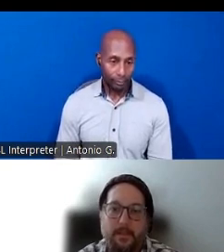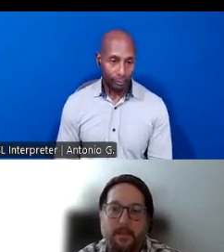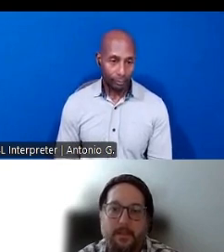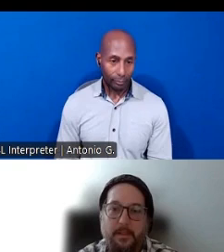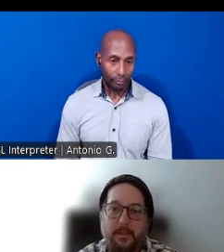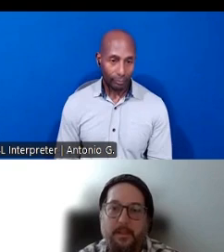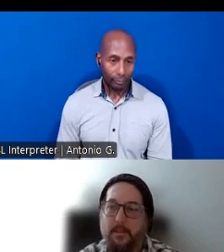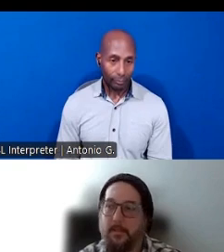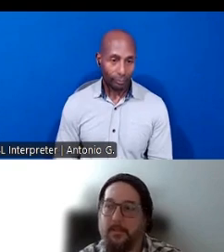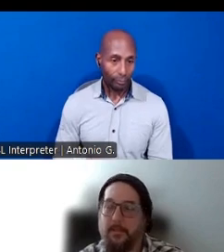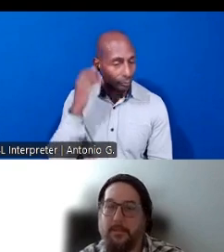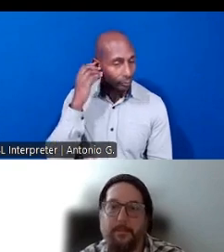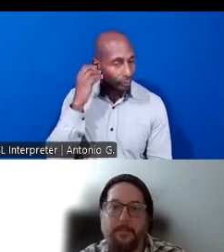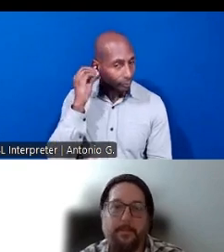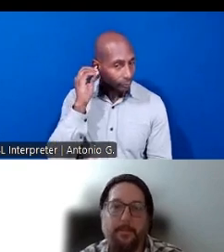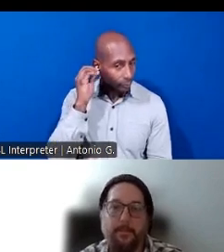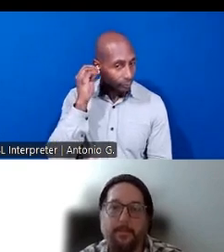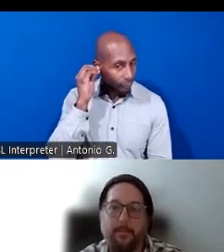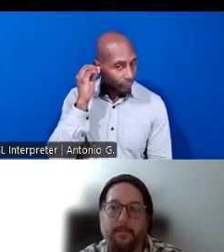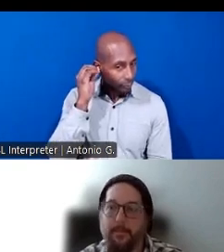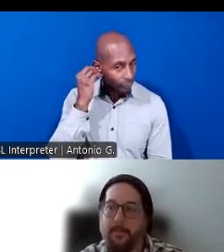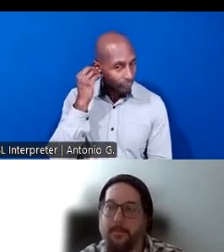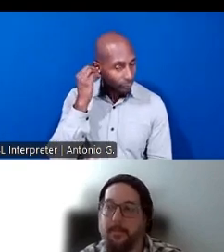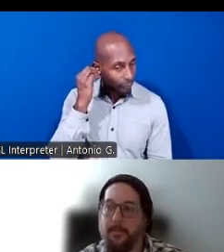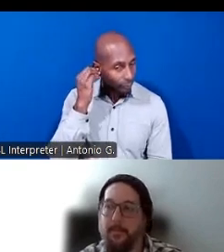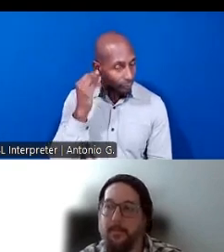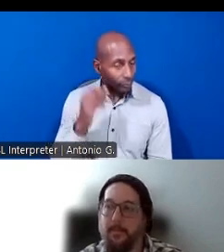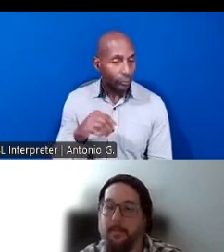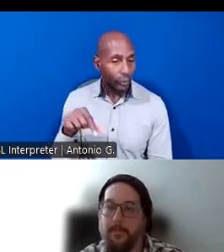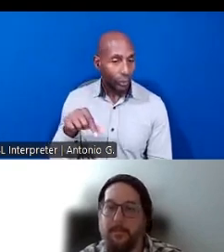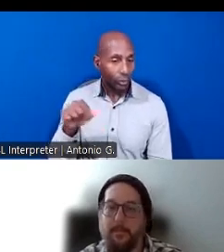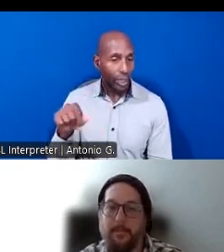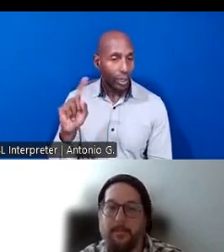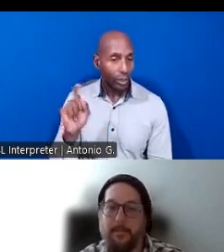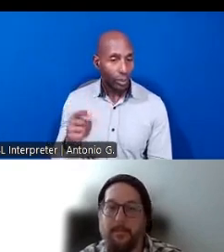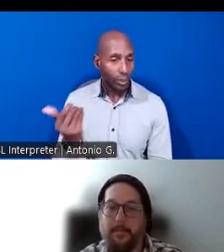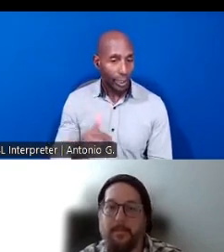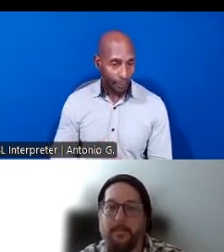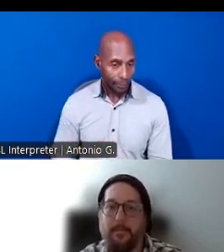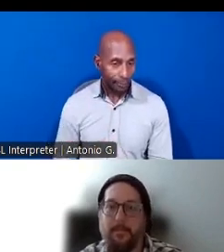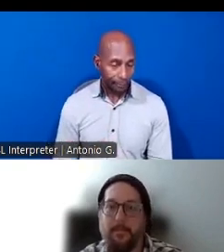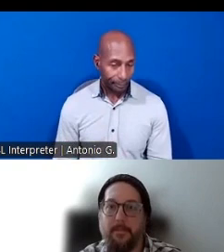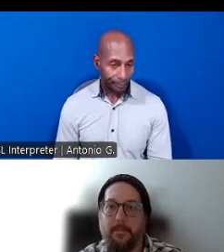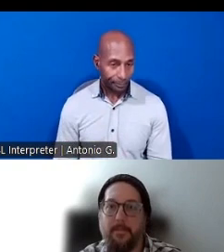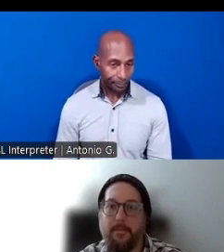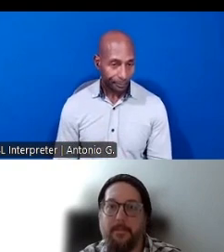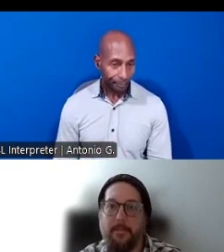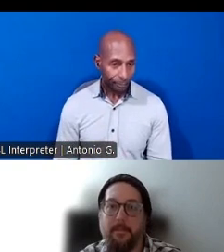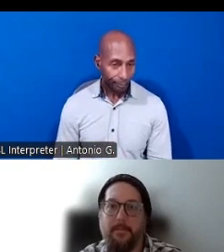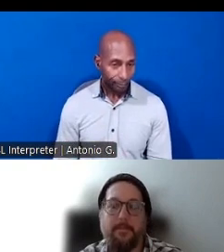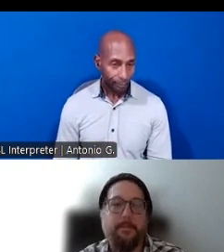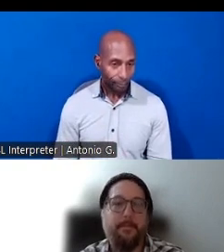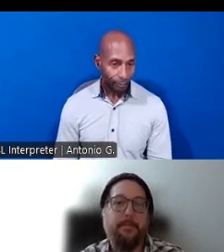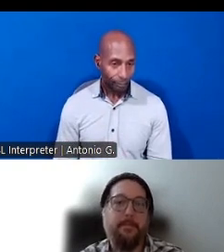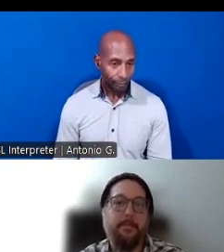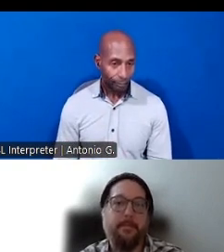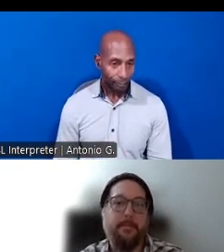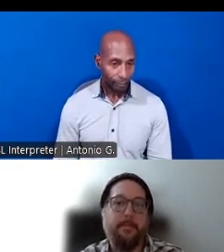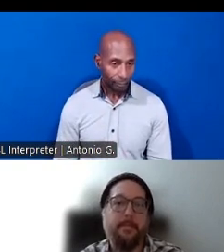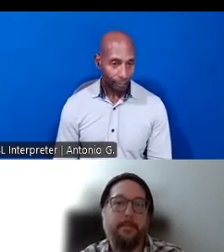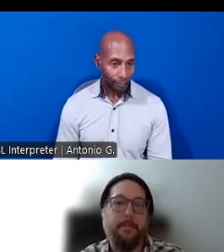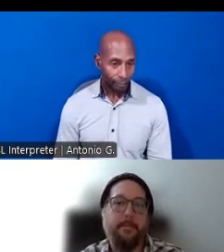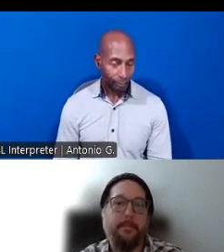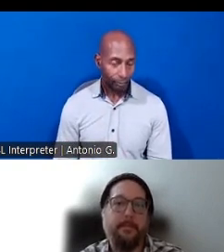So I see that we do have a question in the Q&A pod and someone specifically asking that the FTE calculator doesn't have